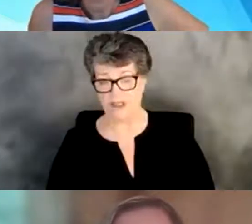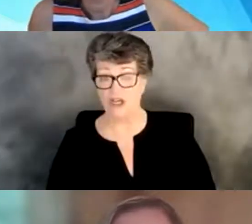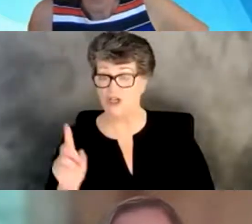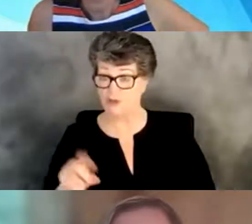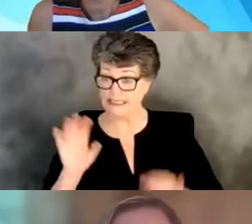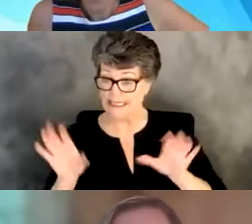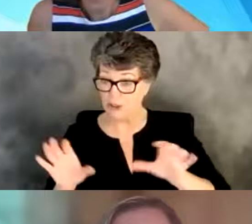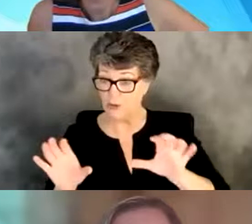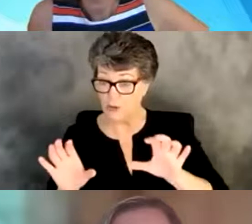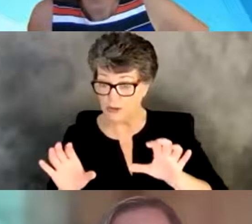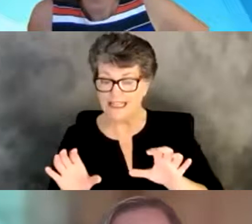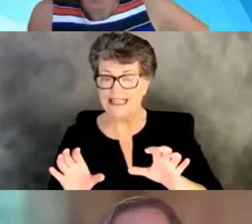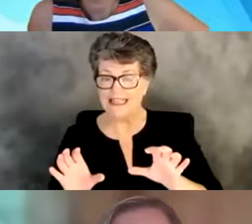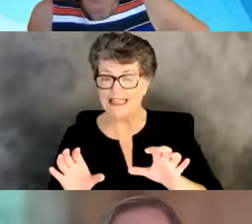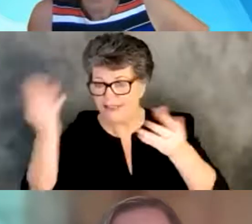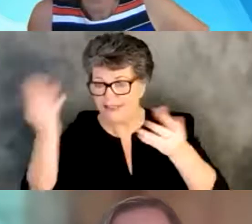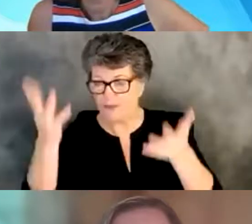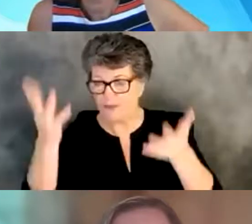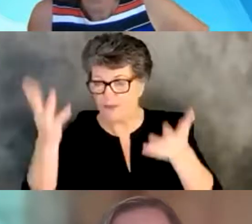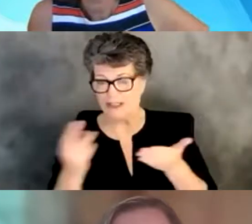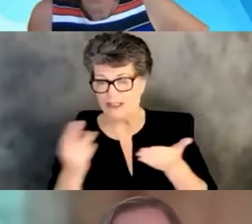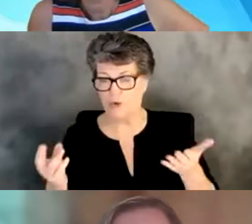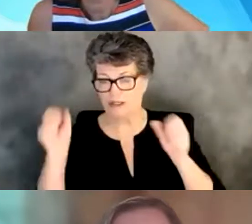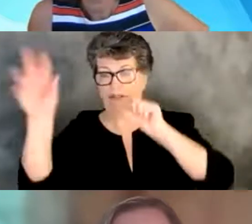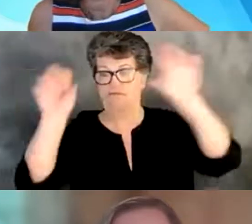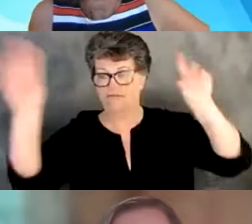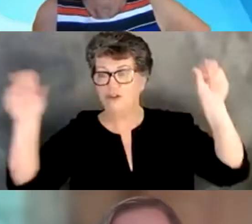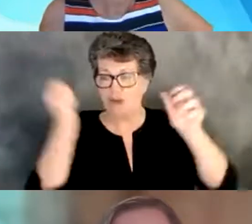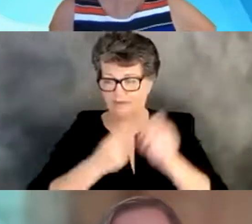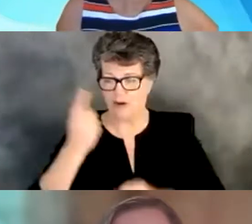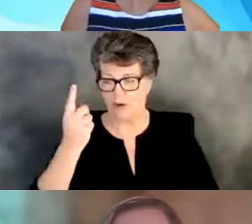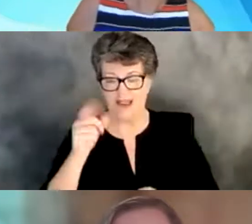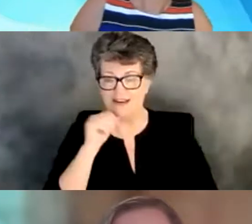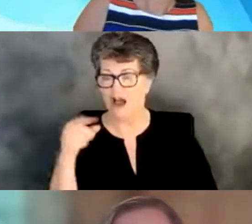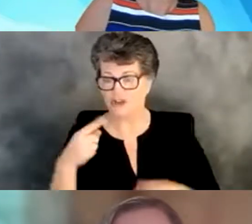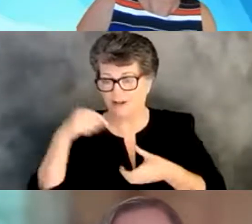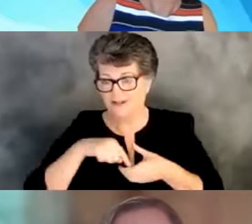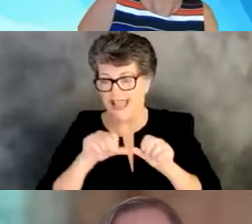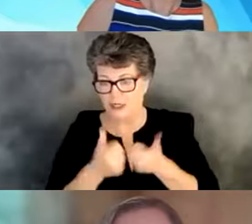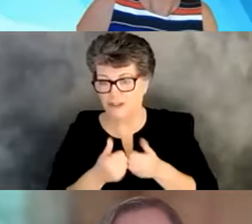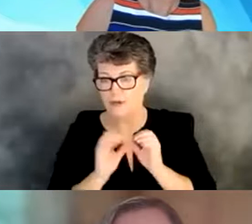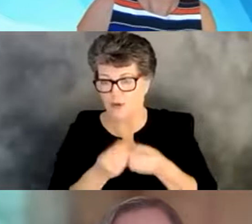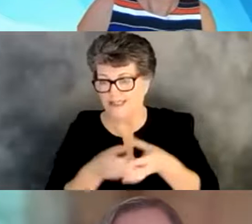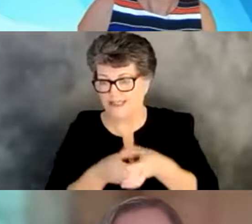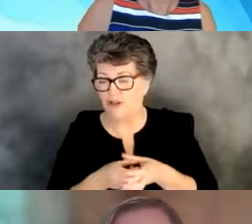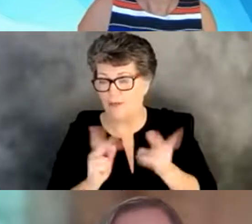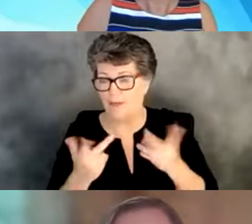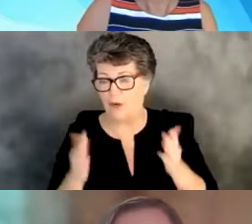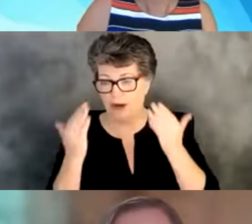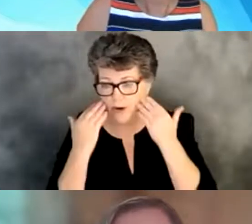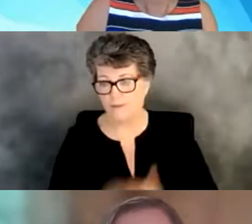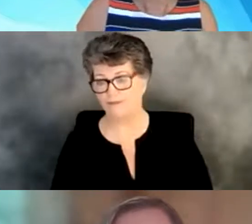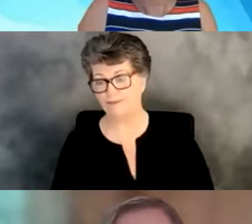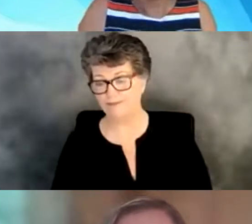done is getting information and resources to everybody and not just the people who already are partway connected.